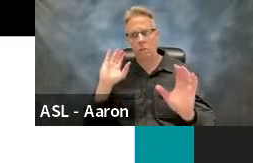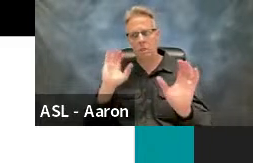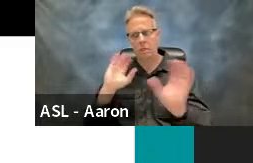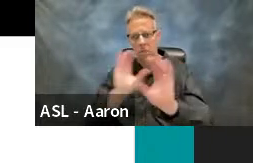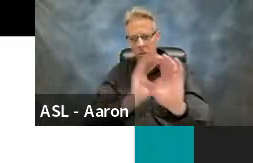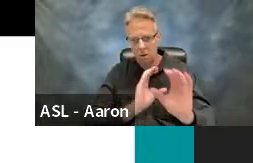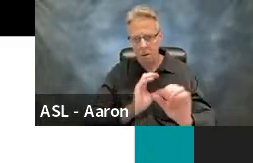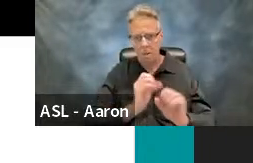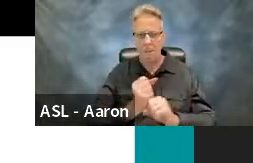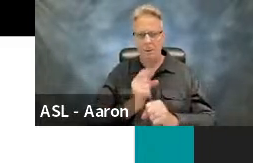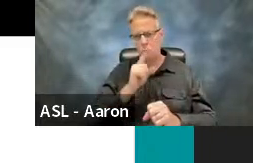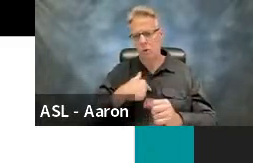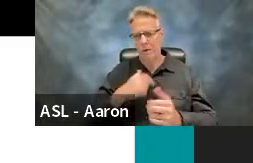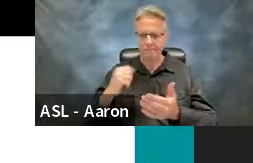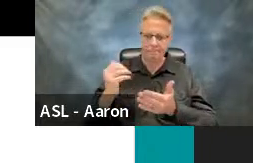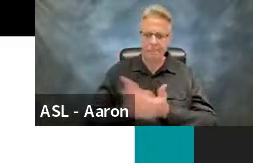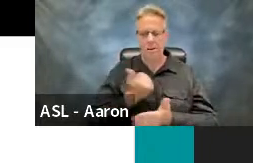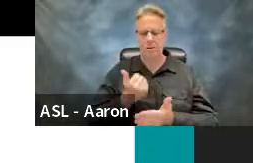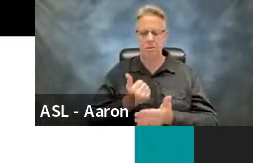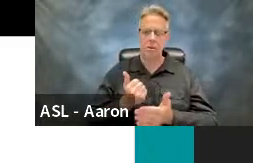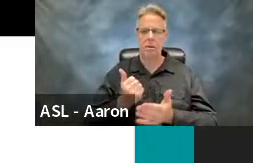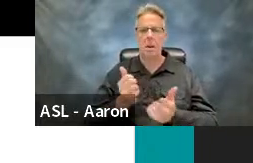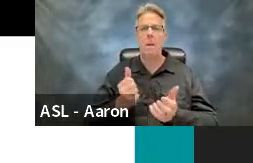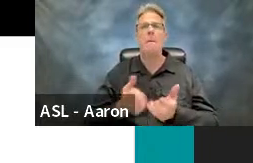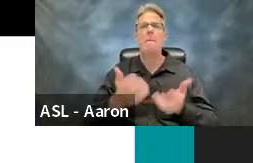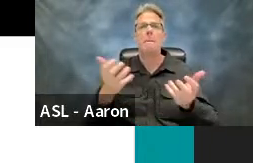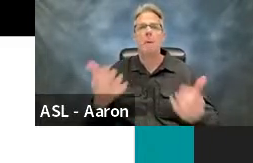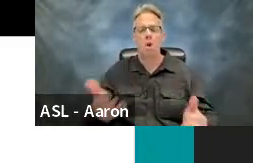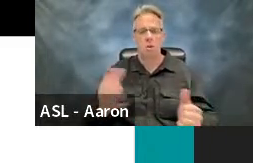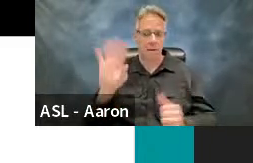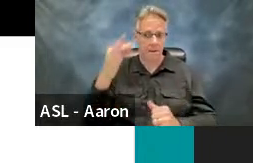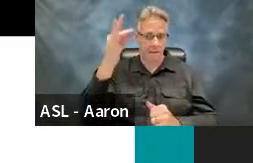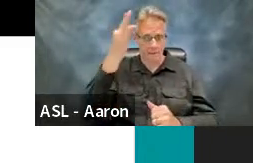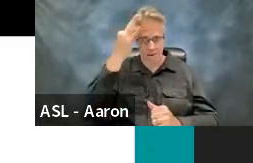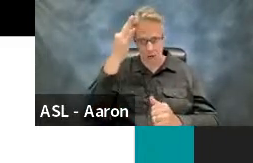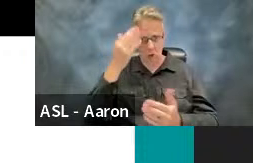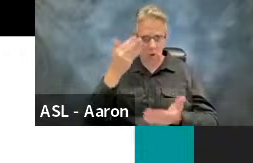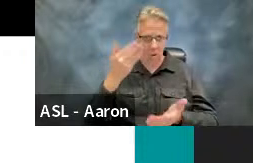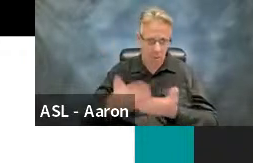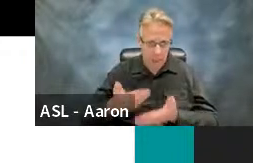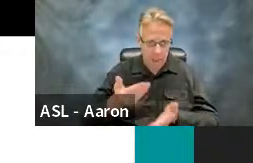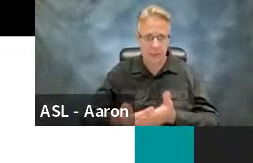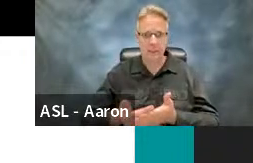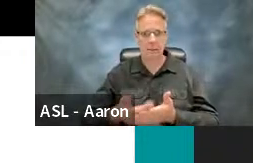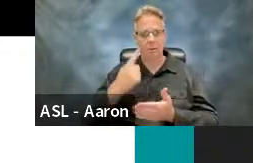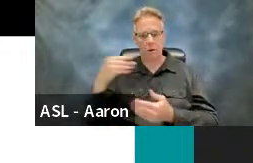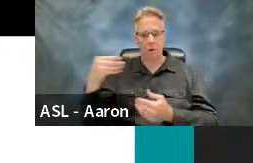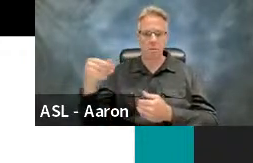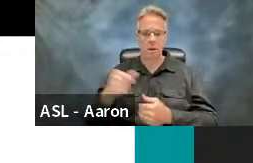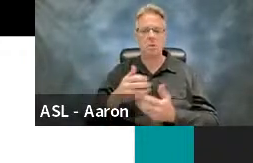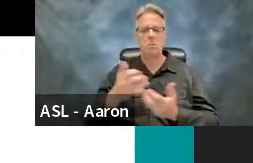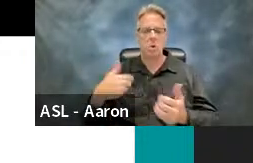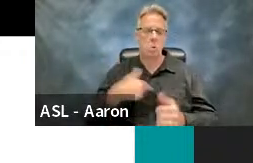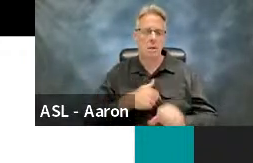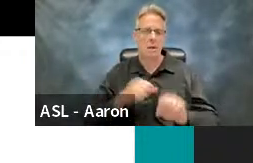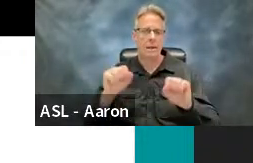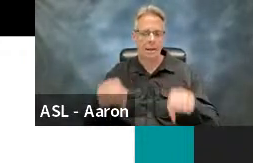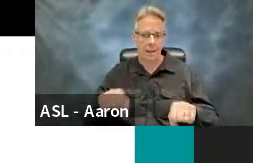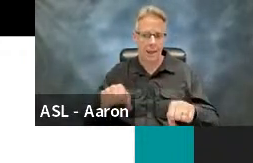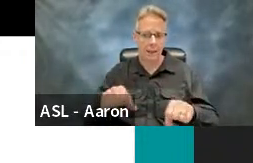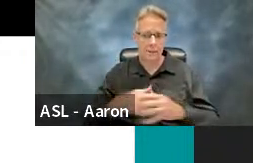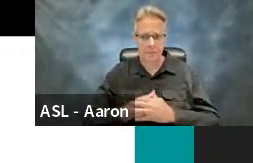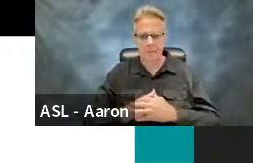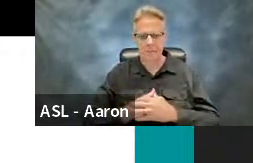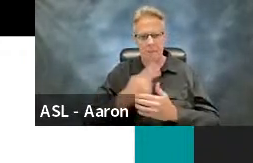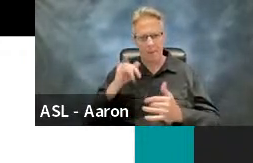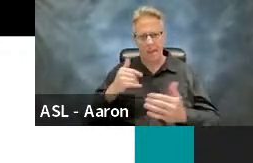to maximize as many federal opportunities for funding as we possibly can in